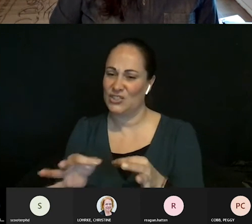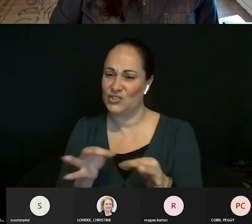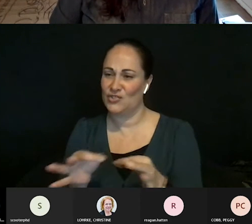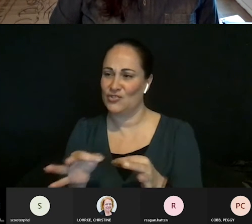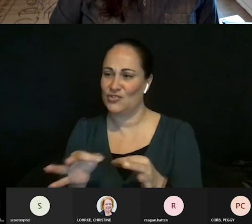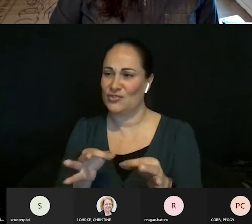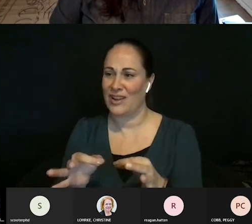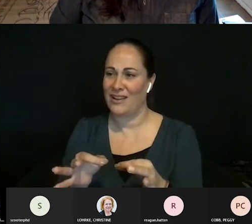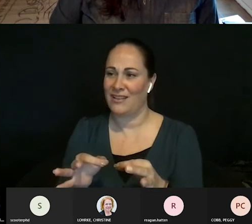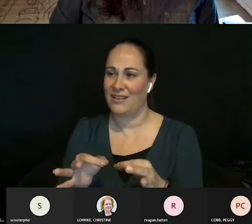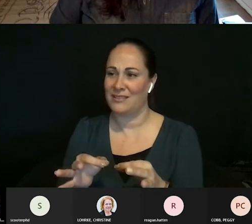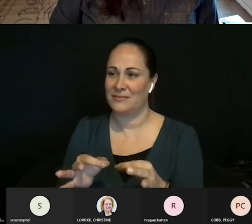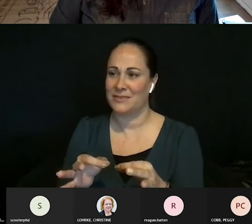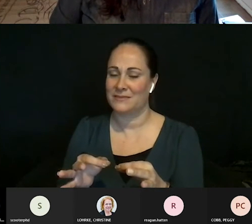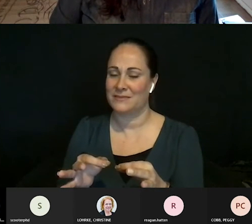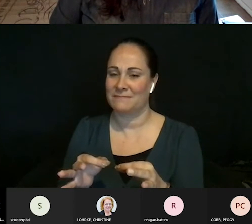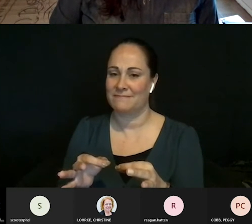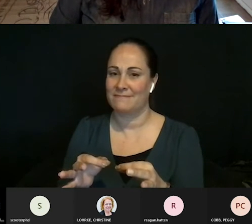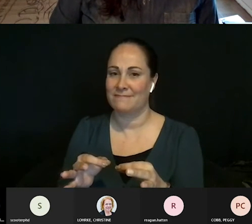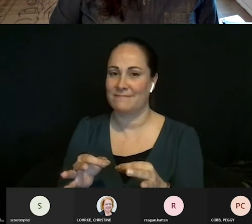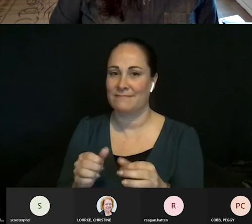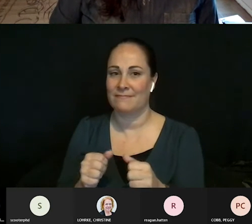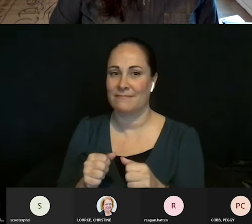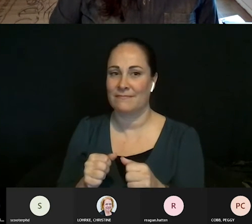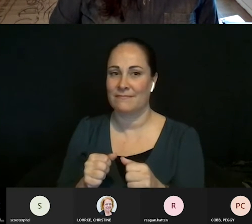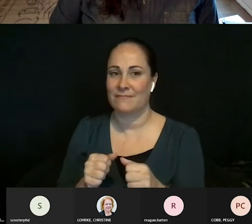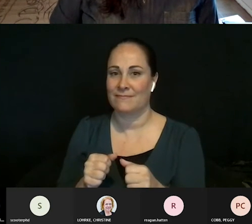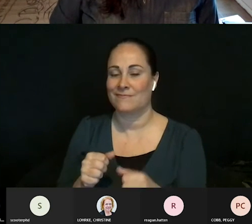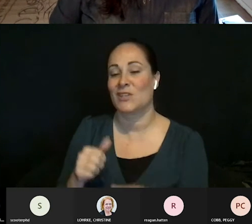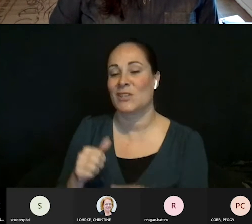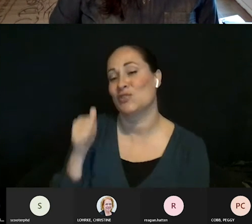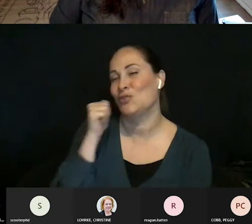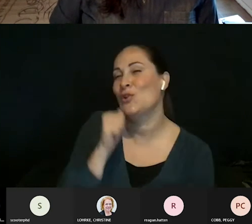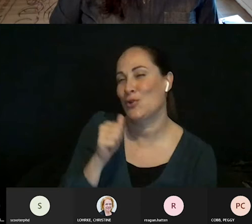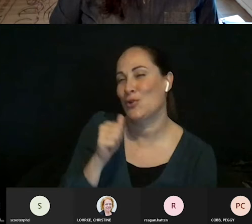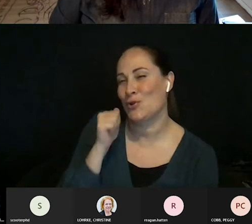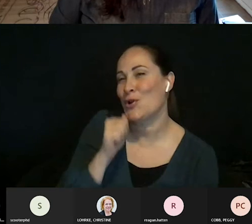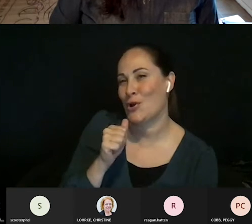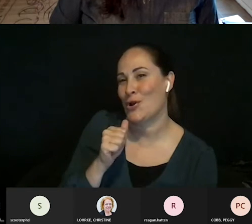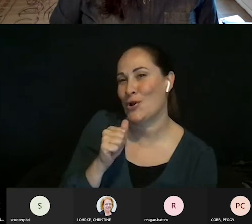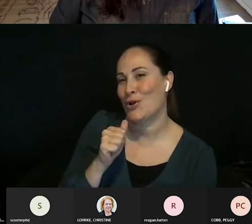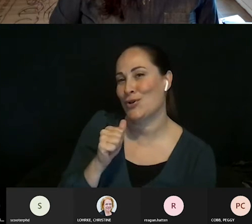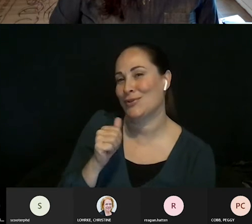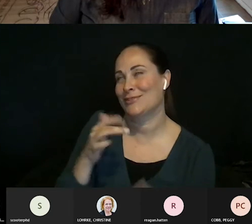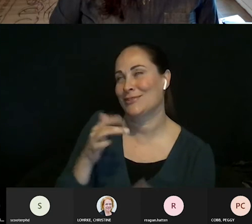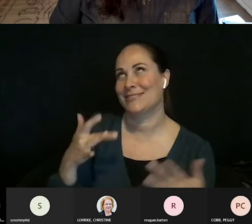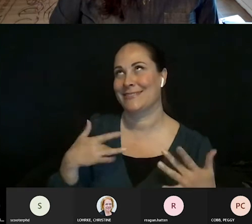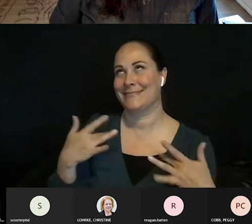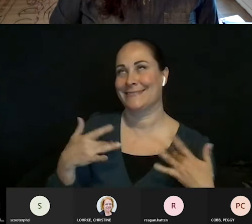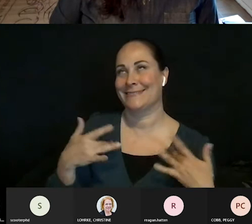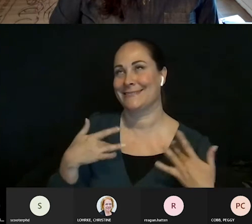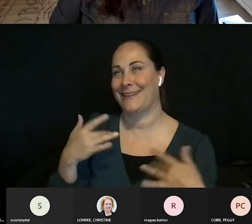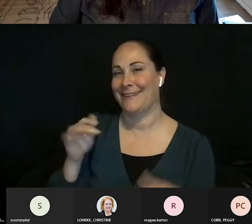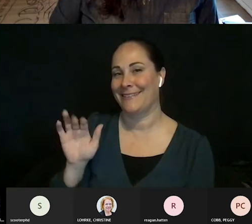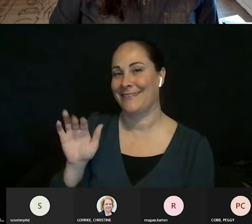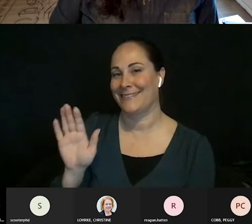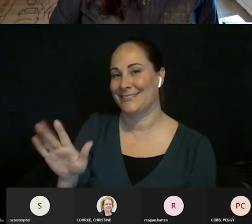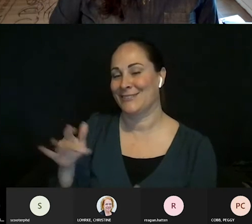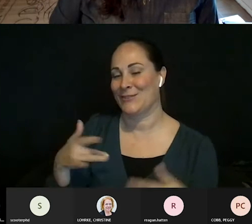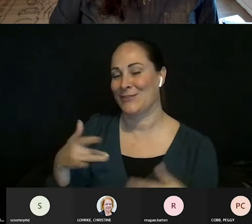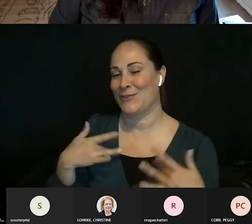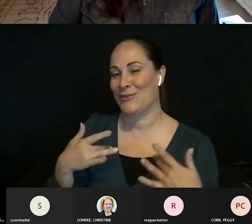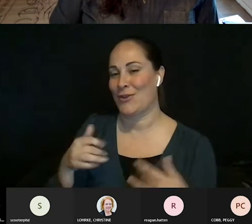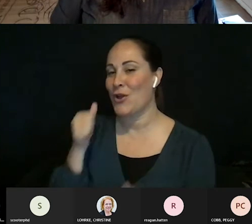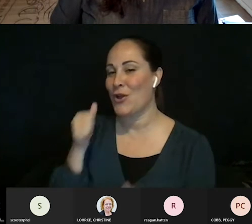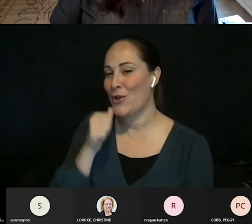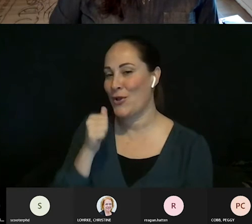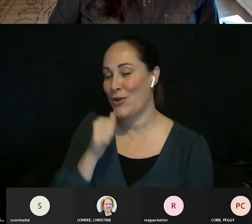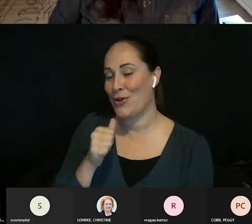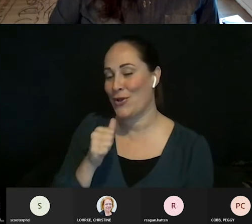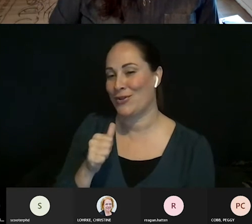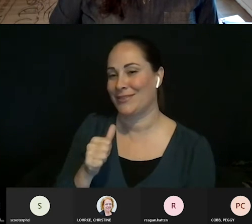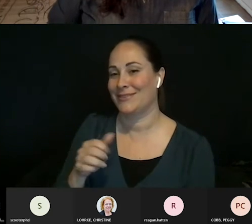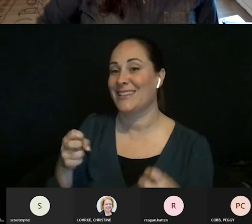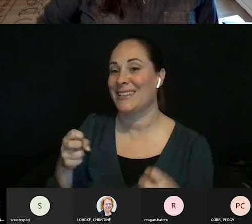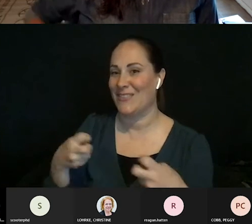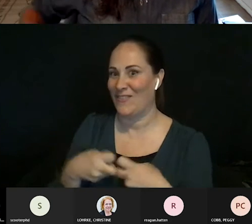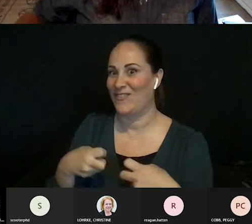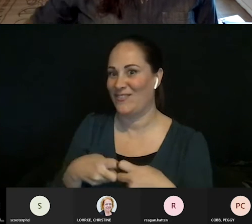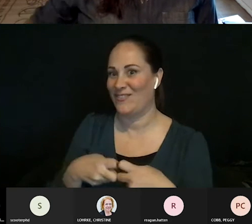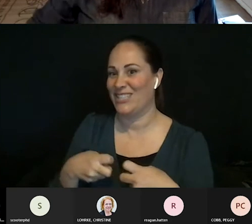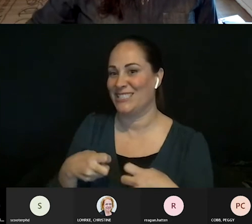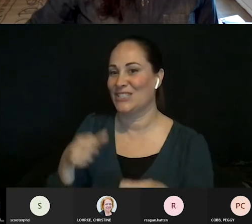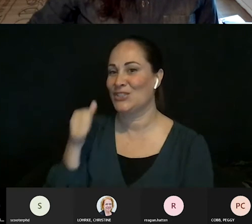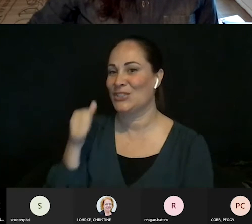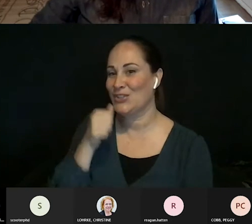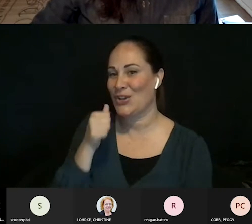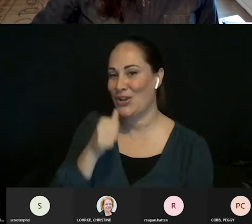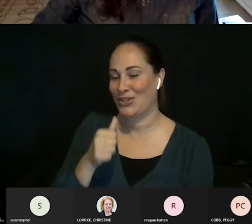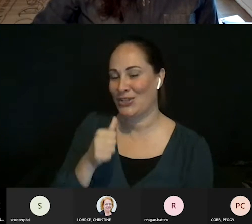She's really proud of the fact that she's a girl and she does physics. So her YouTube channel is called Physics Girl. Okay, that's her